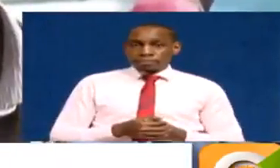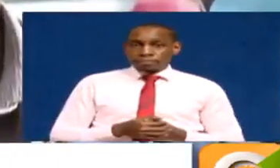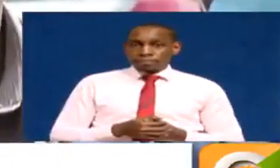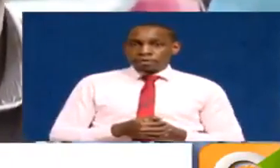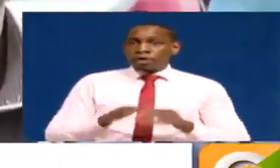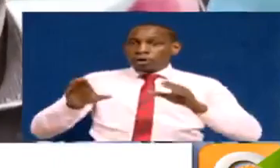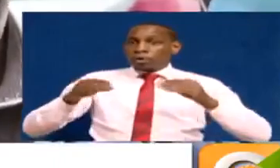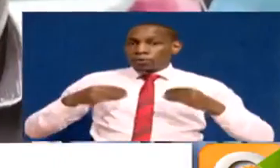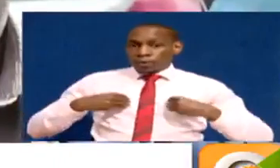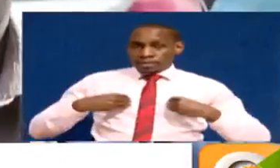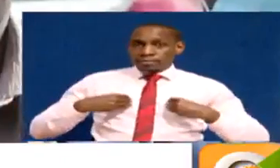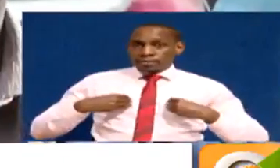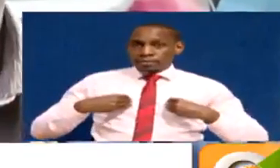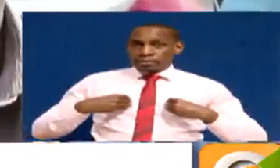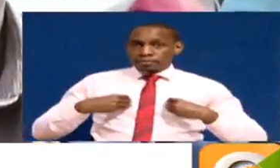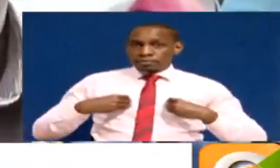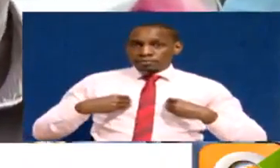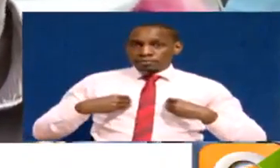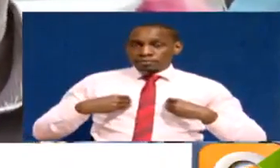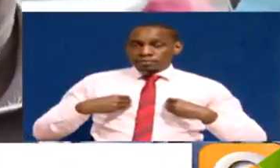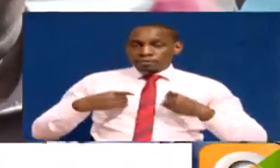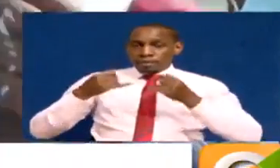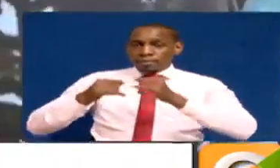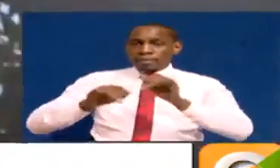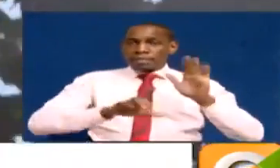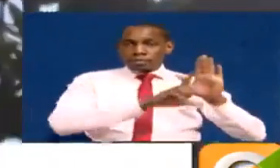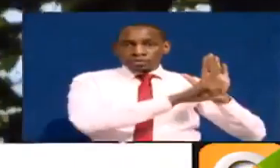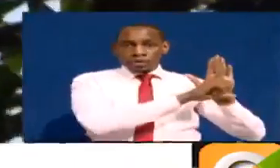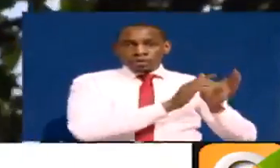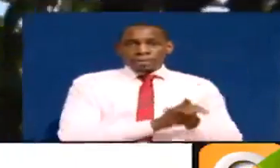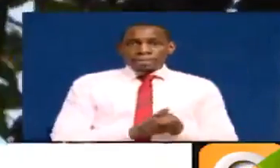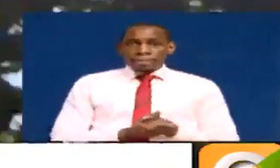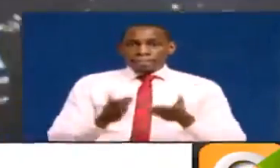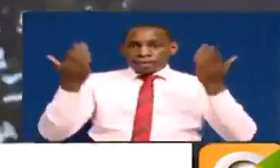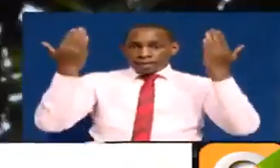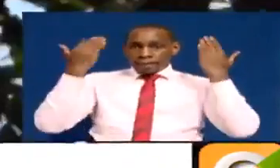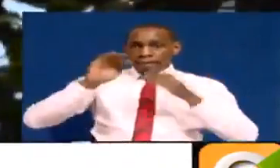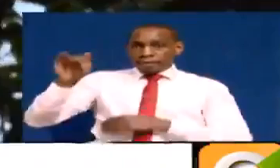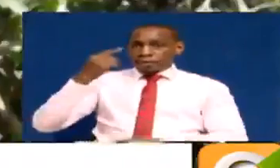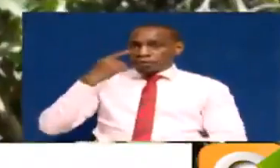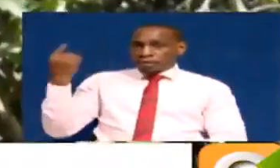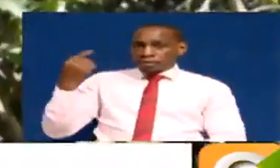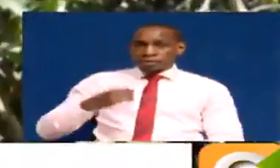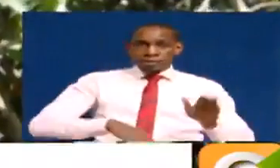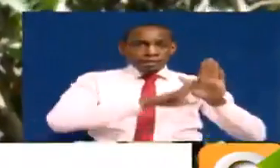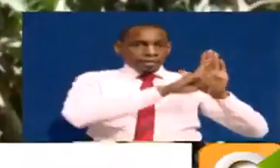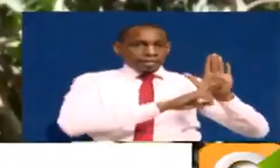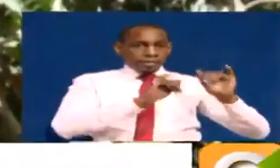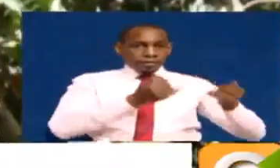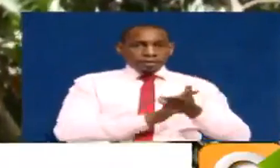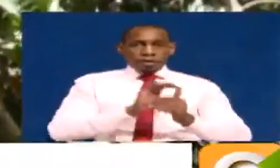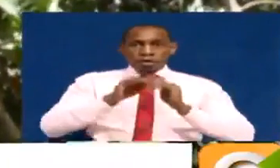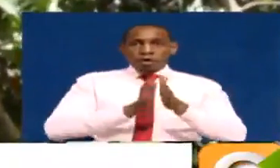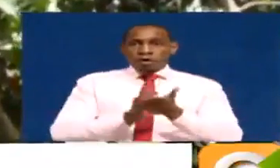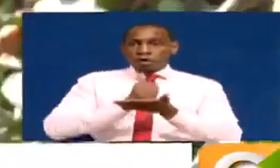they allow that there be a ceasefire of implementation of these laws. Meru County has issued stringent measures to all